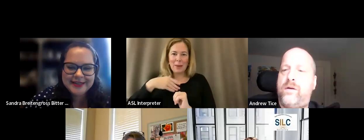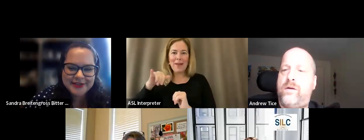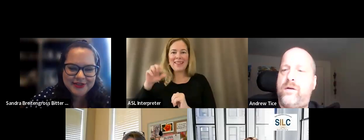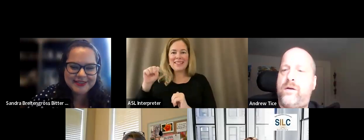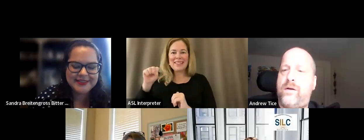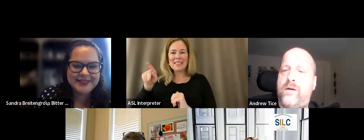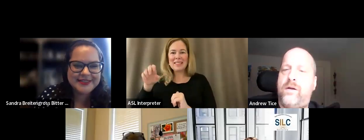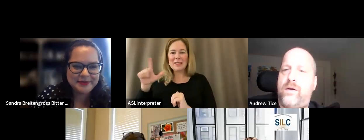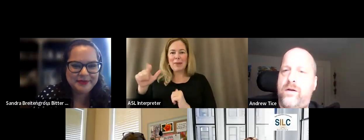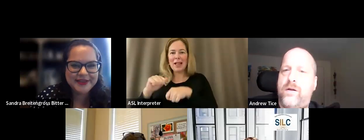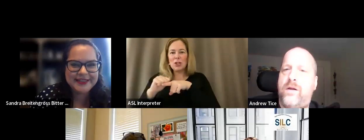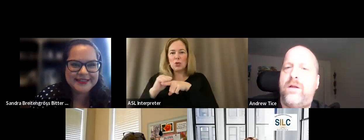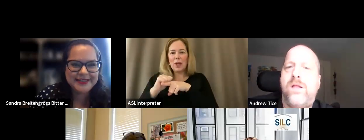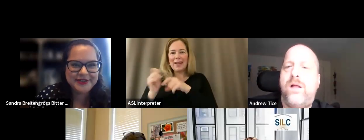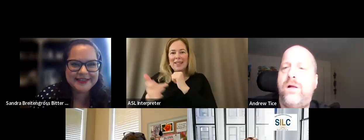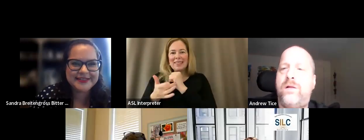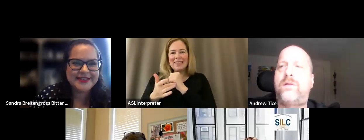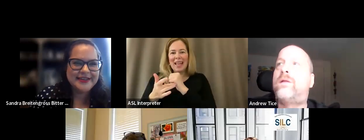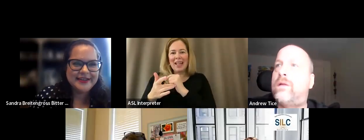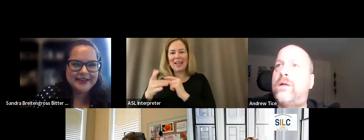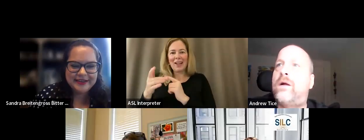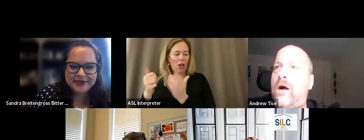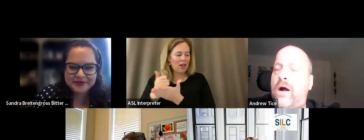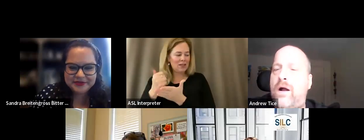and Technical Assistance monthly series.